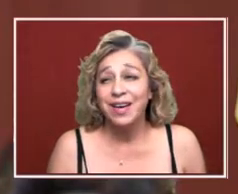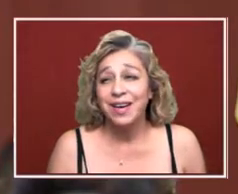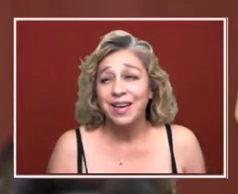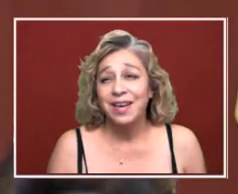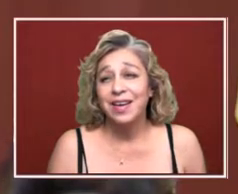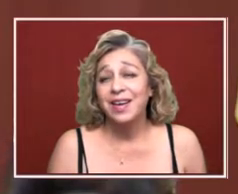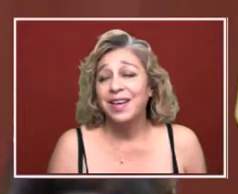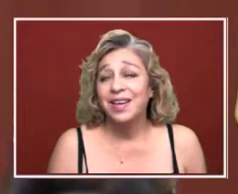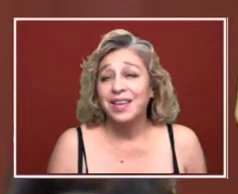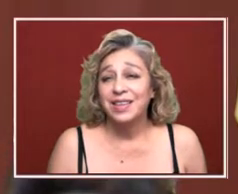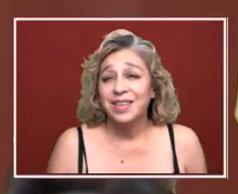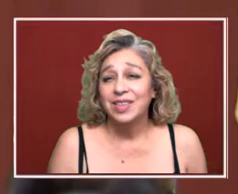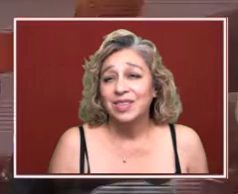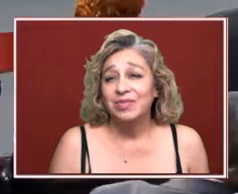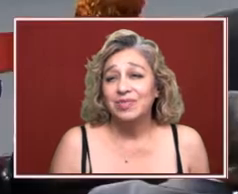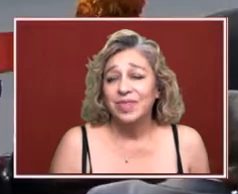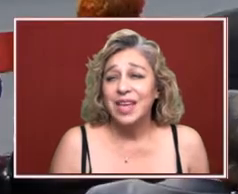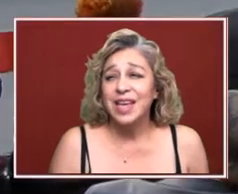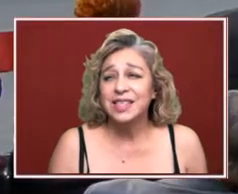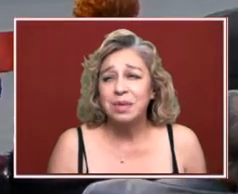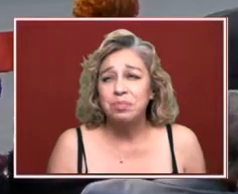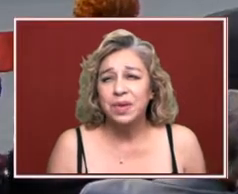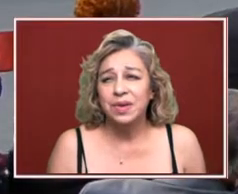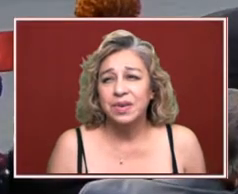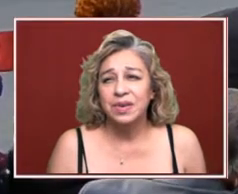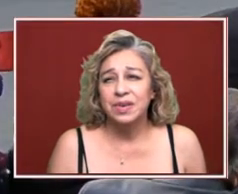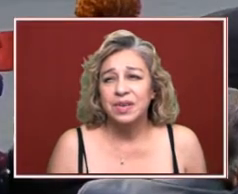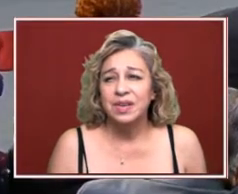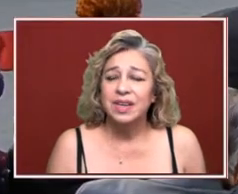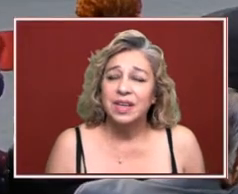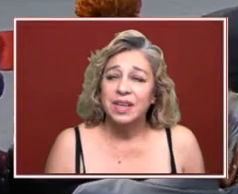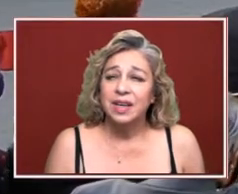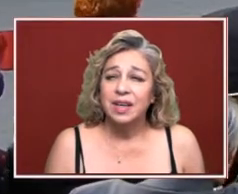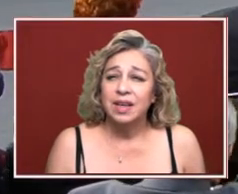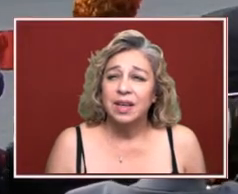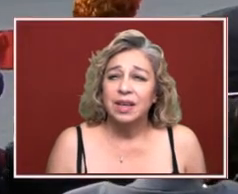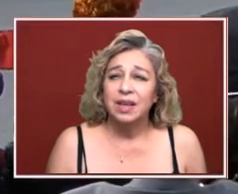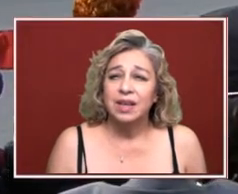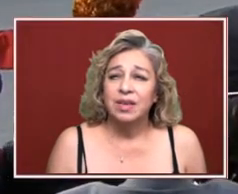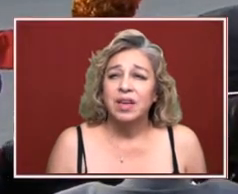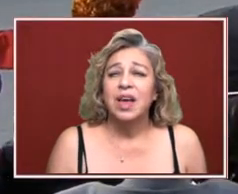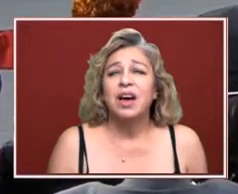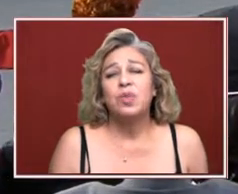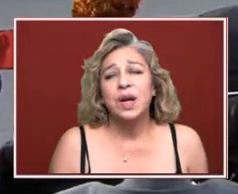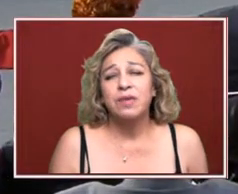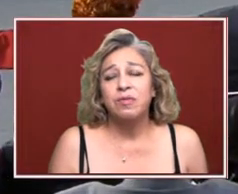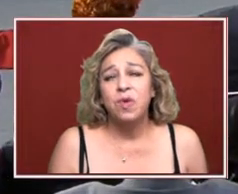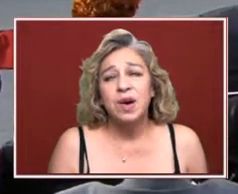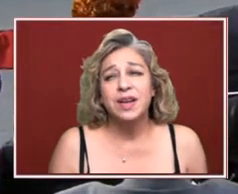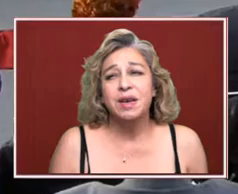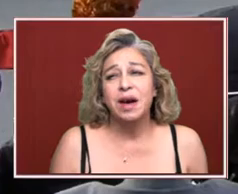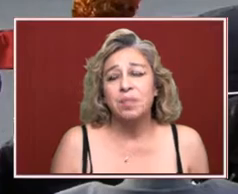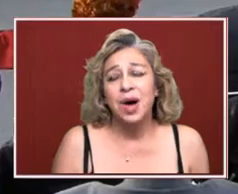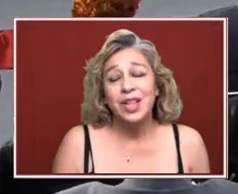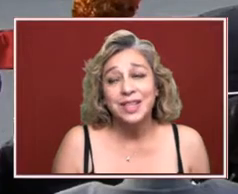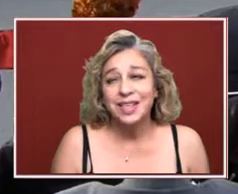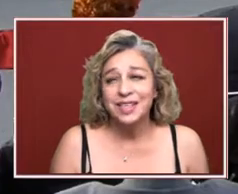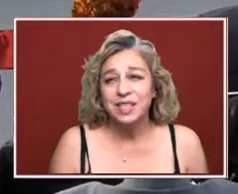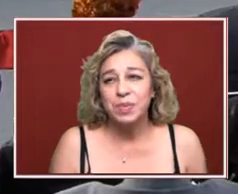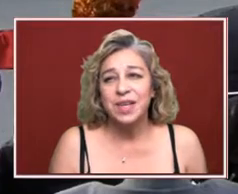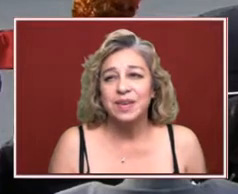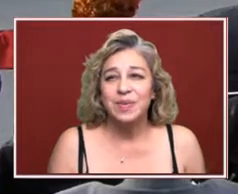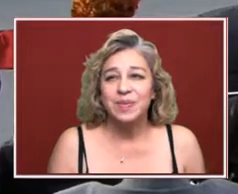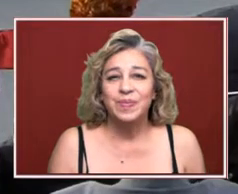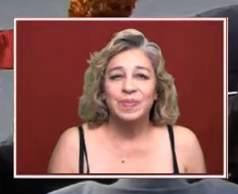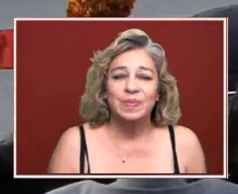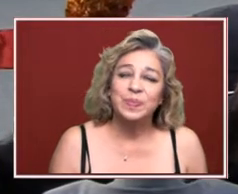are ejemplo de lo que ha sido la política exterior, of what foreign politics has